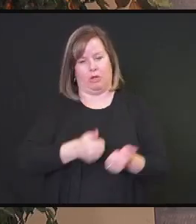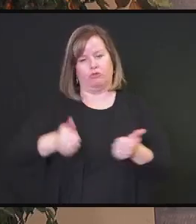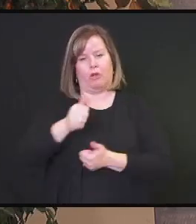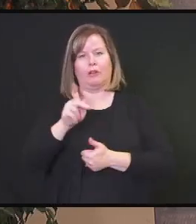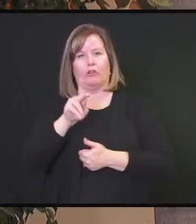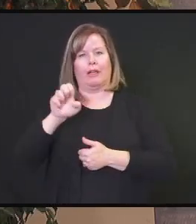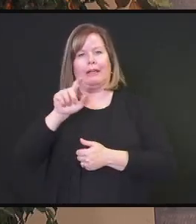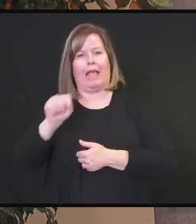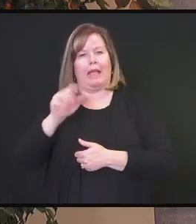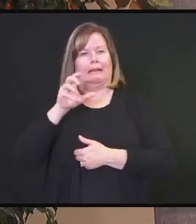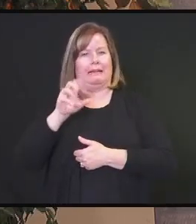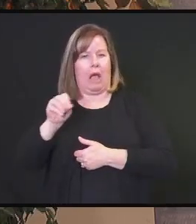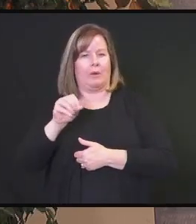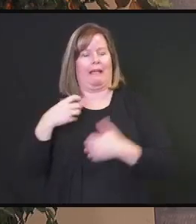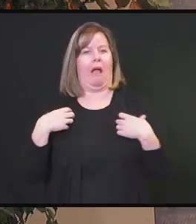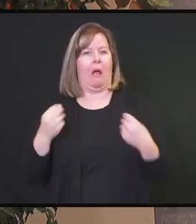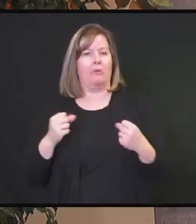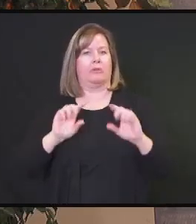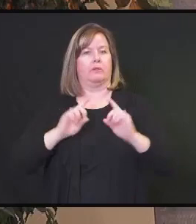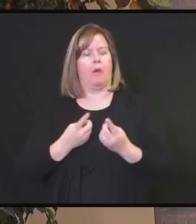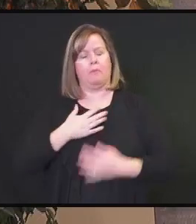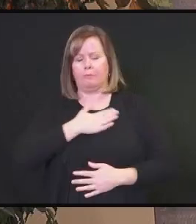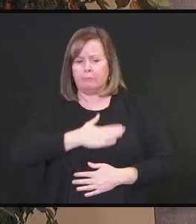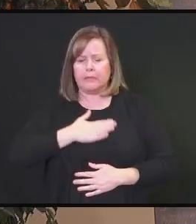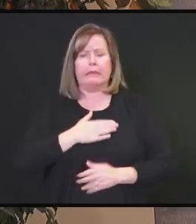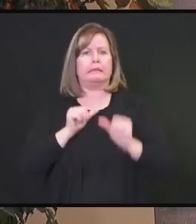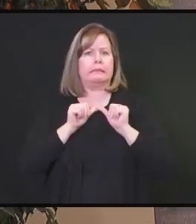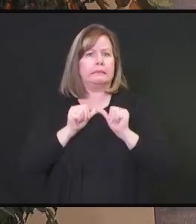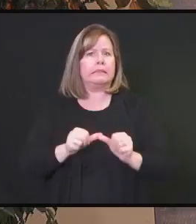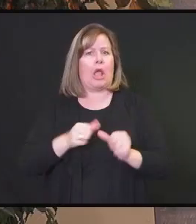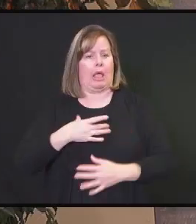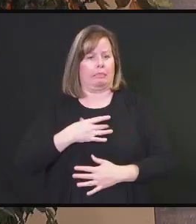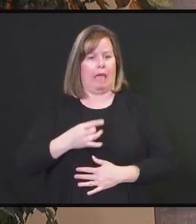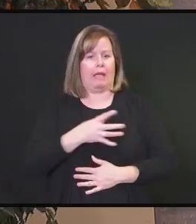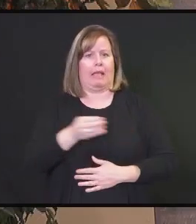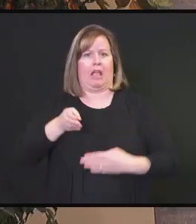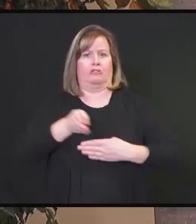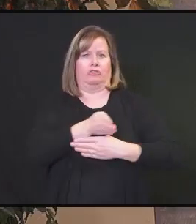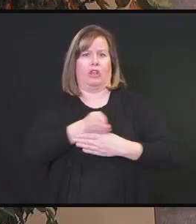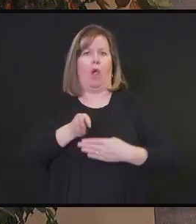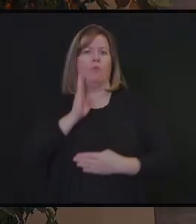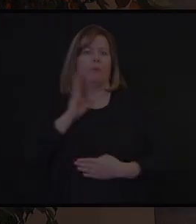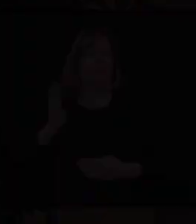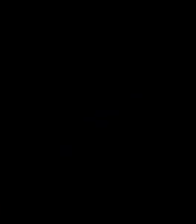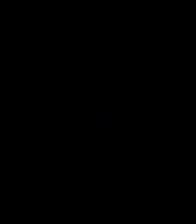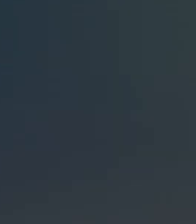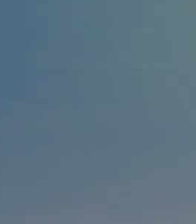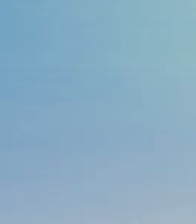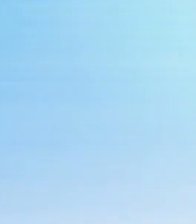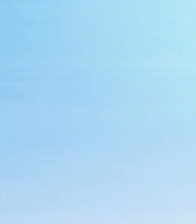Please continue to like and share this Facebook page, and I'll be back tomorrow with more information. Thank you.